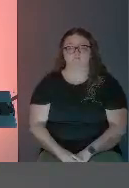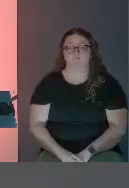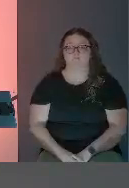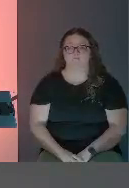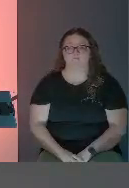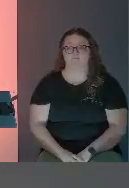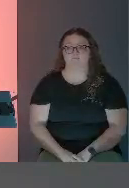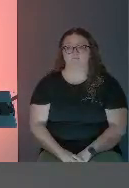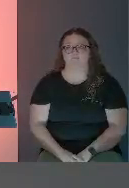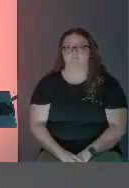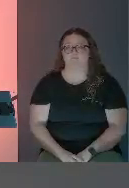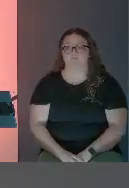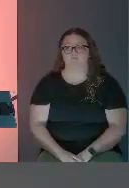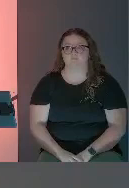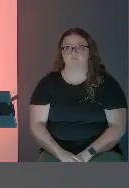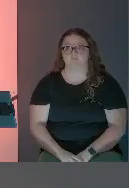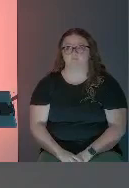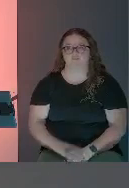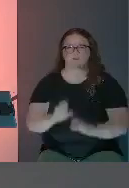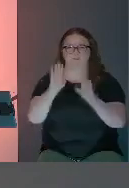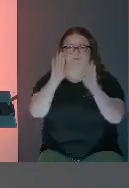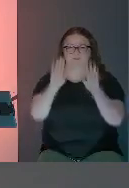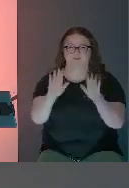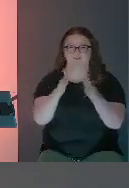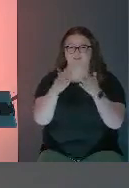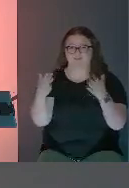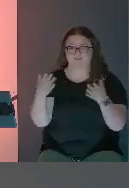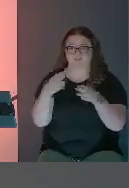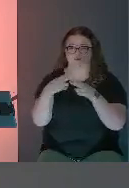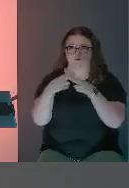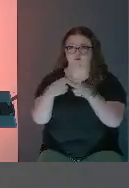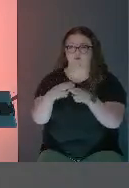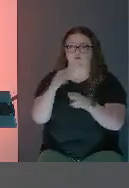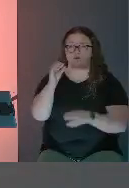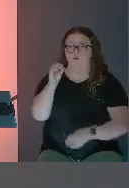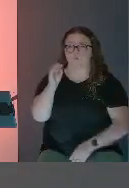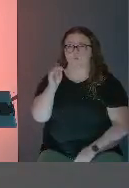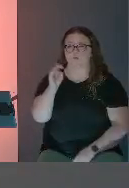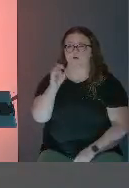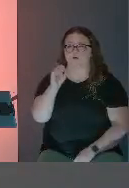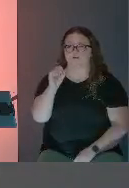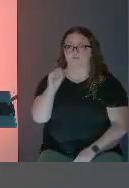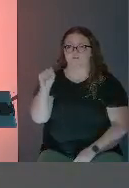This amazing thing called oneness. Intimacy. And it says in the